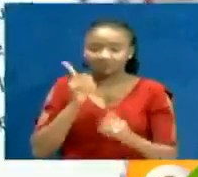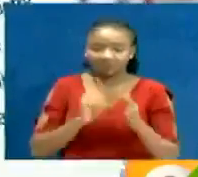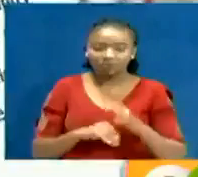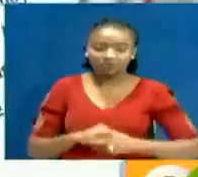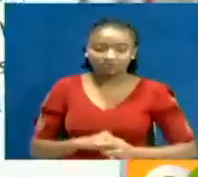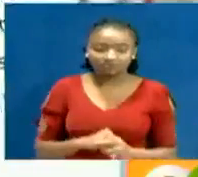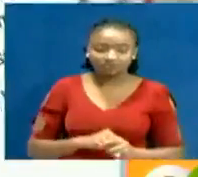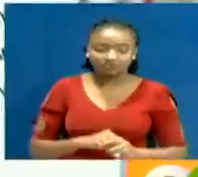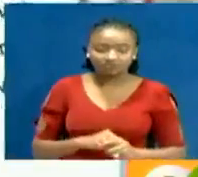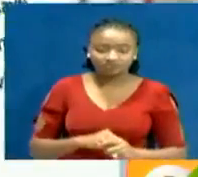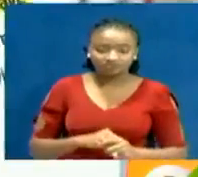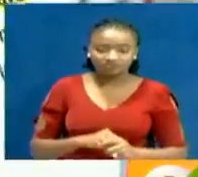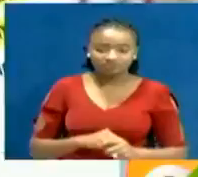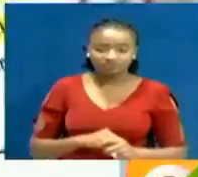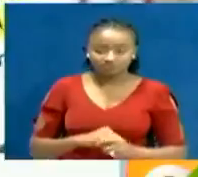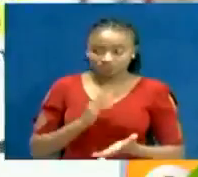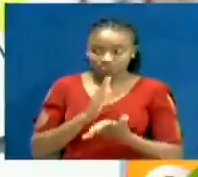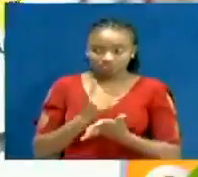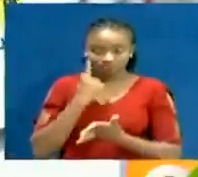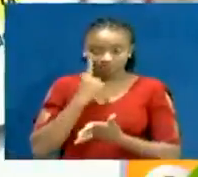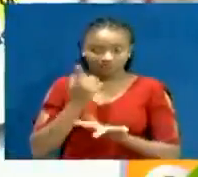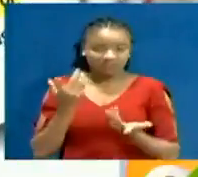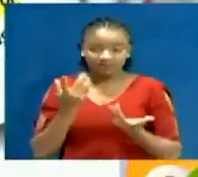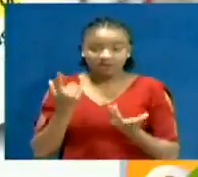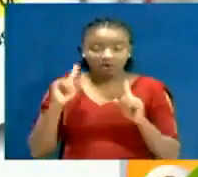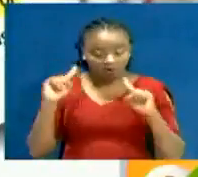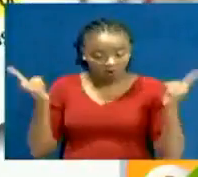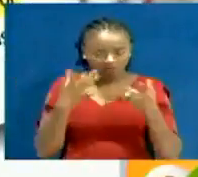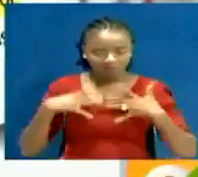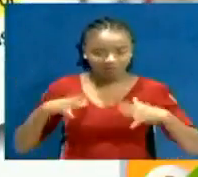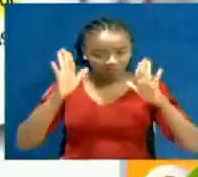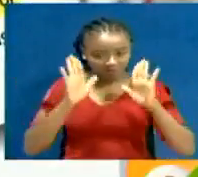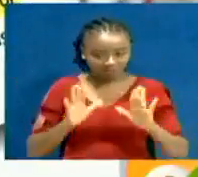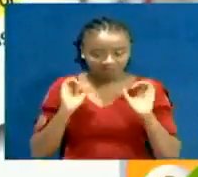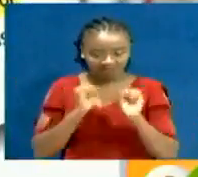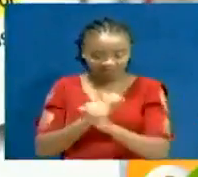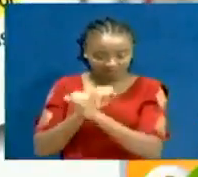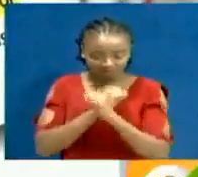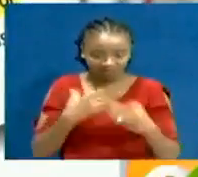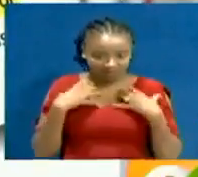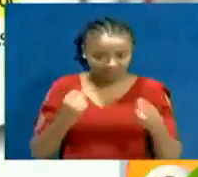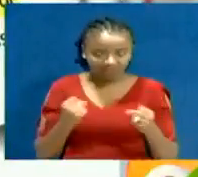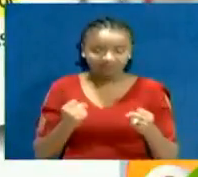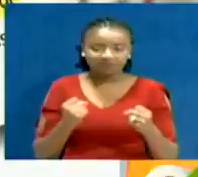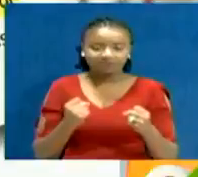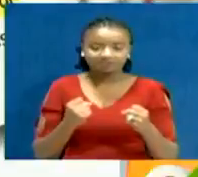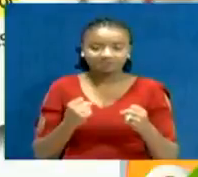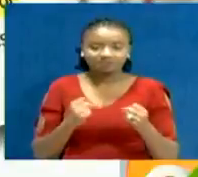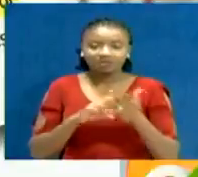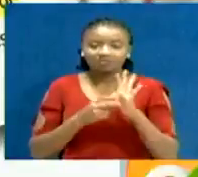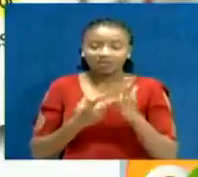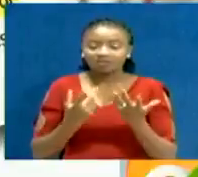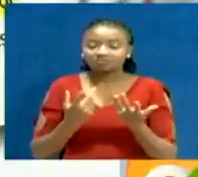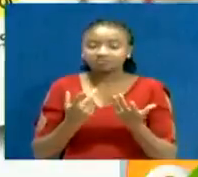stating in quote, "Appreciating the fact that none is safe until we are safe must mean that to vaccinate generally 13-year-olds in